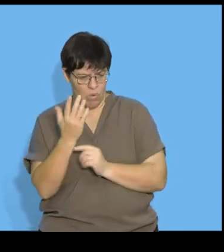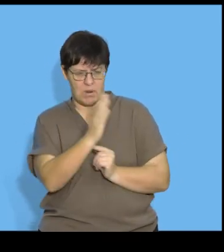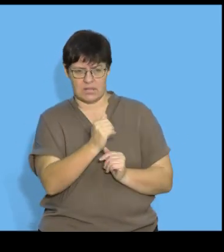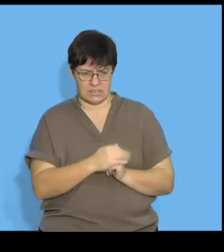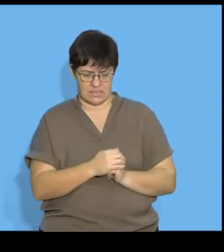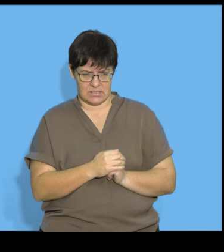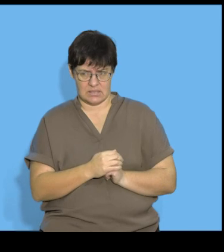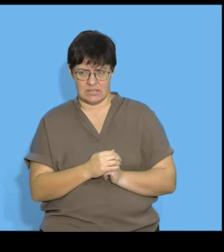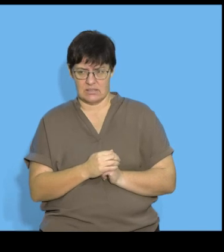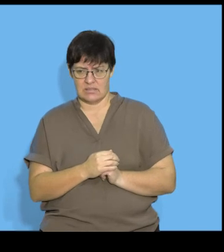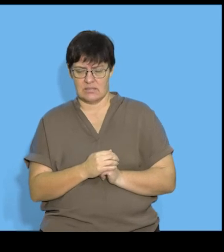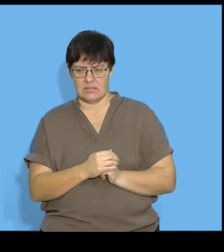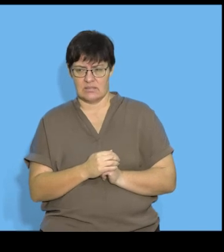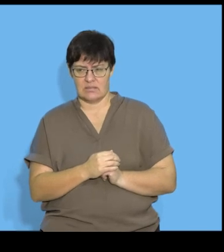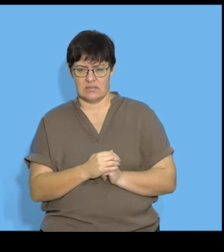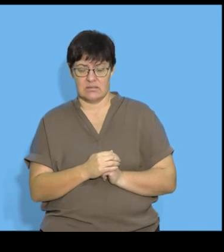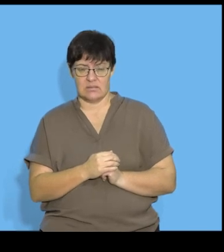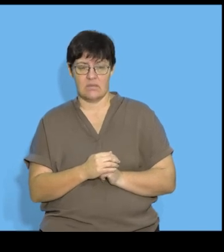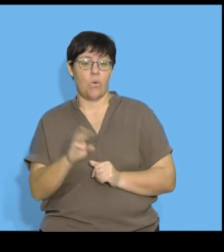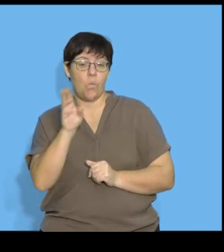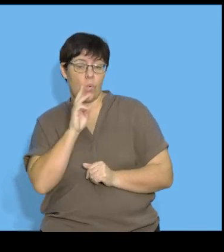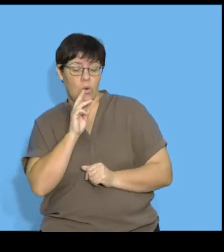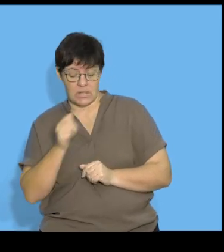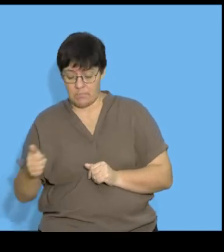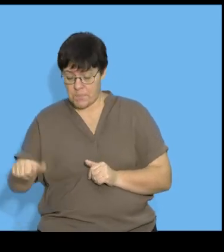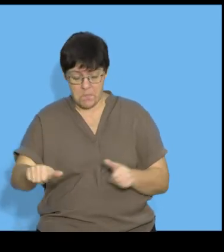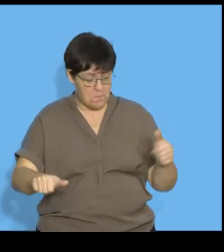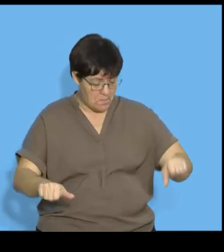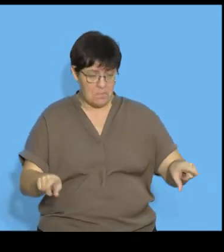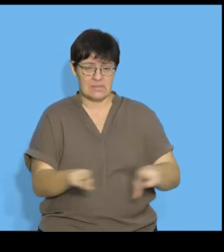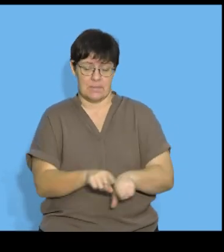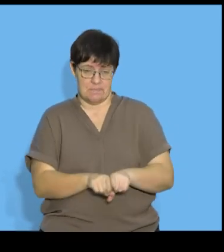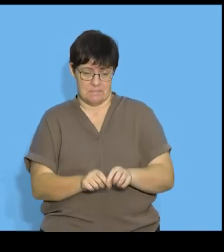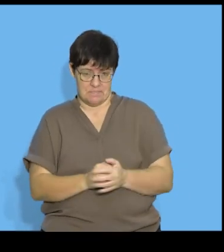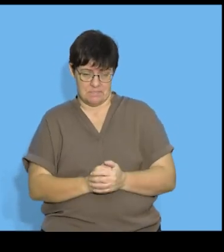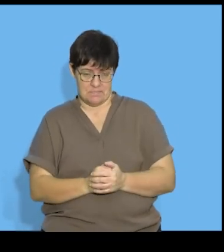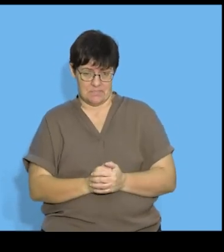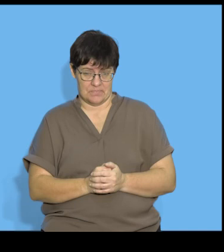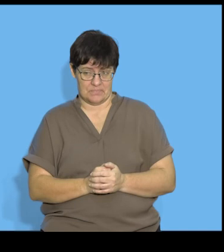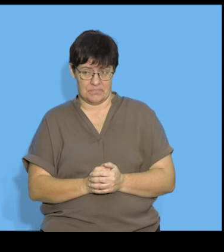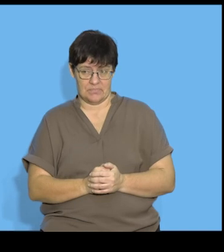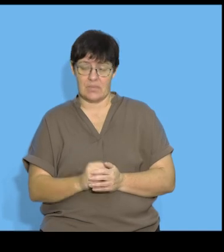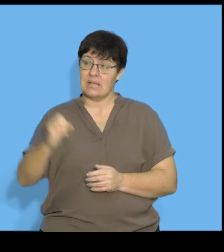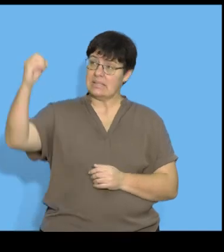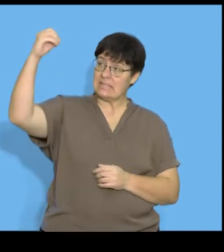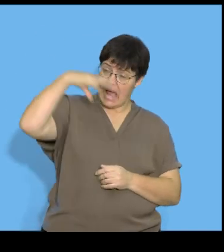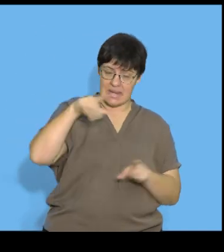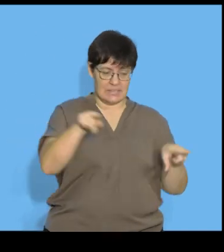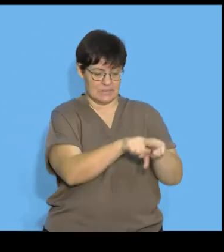factors. Same amount of water, right? Same amount of light.